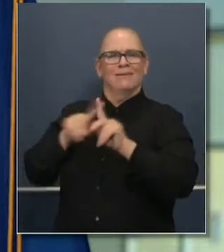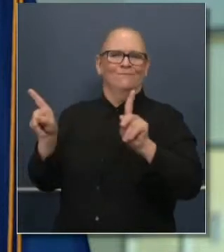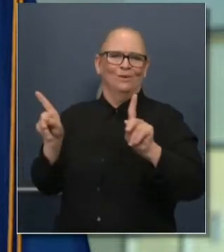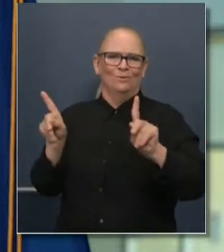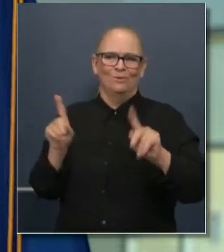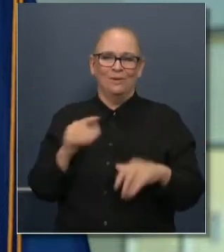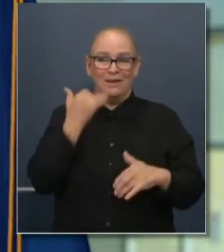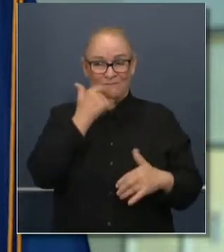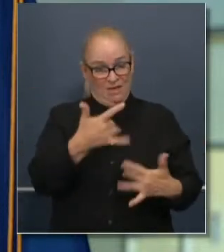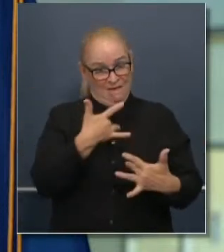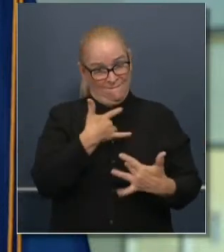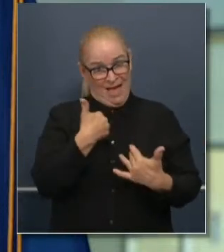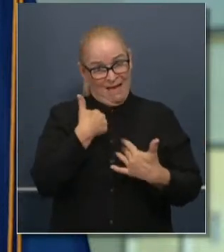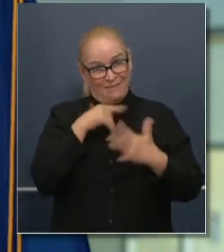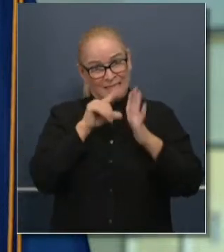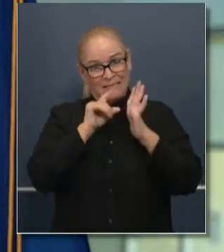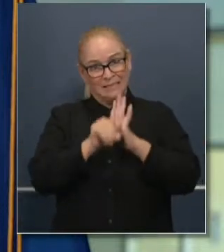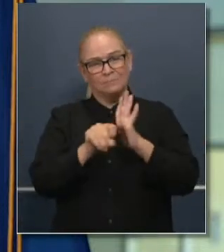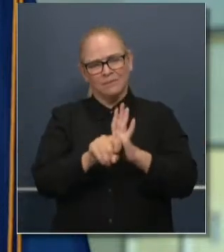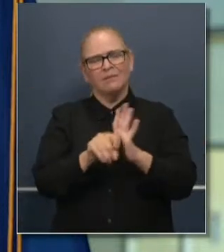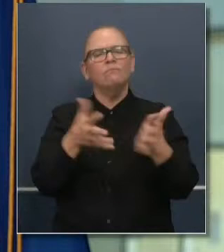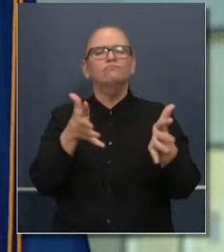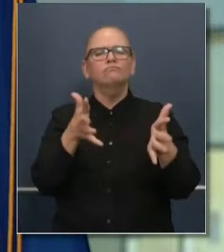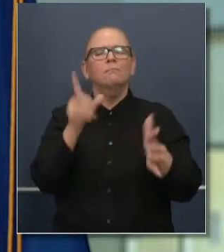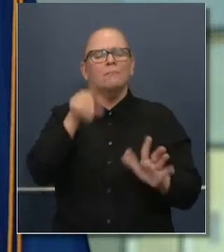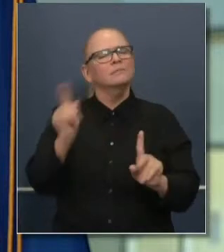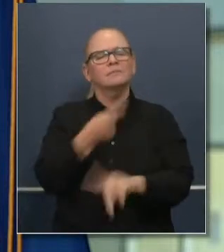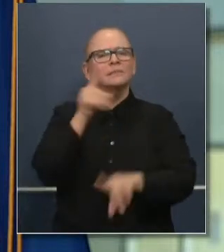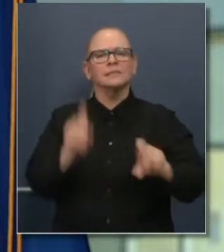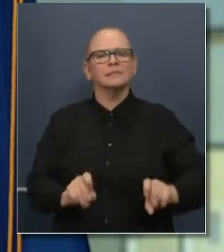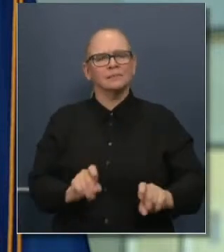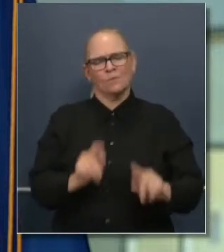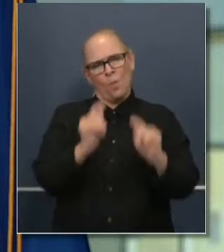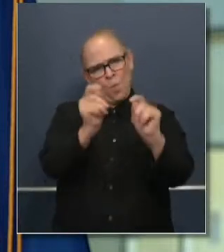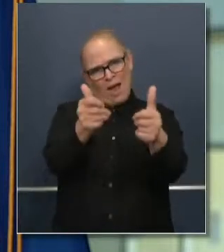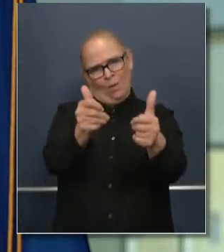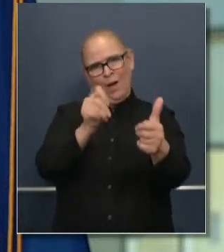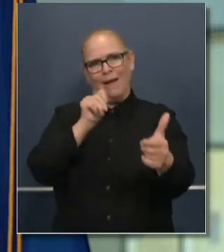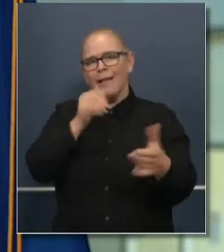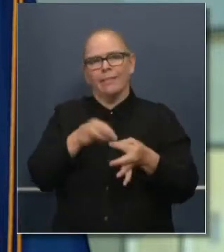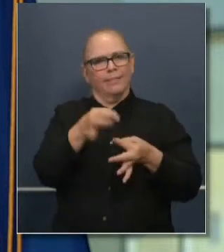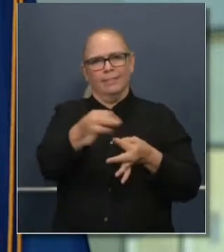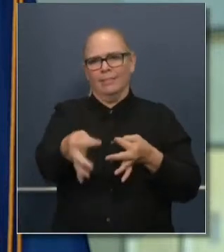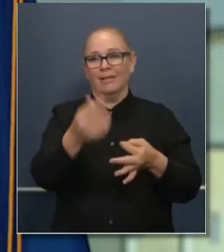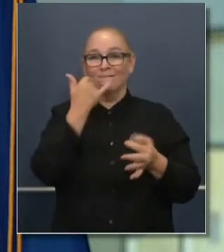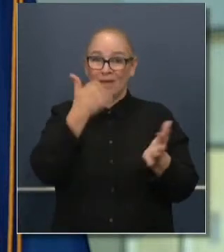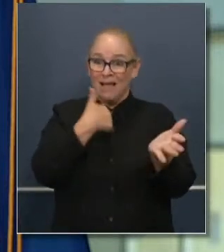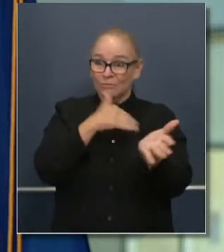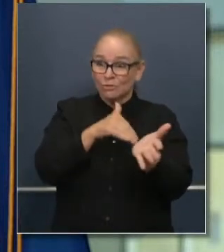we encourage you to get tested immediately. Reach out to a provider if you have one. Go to the